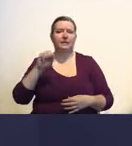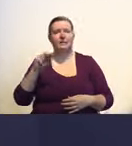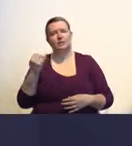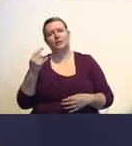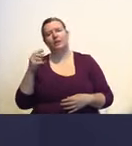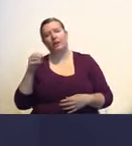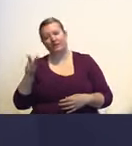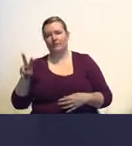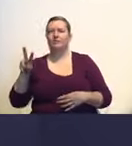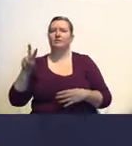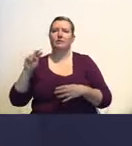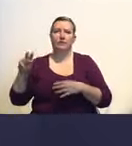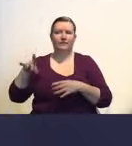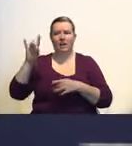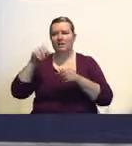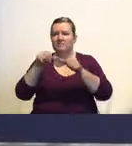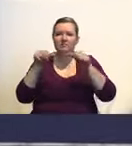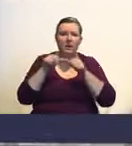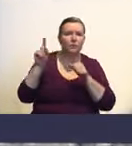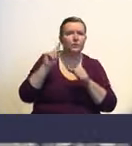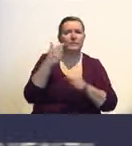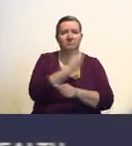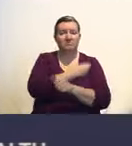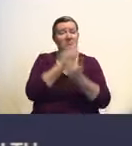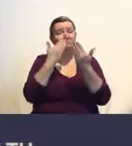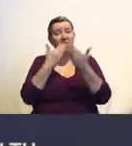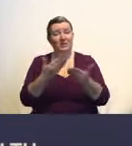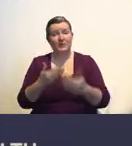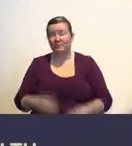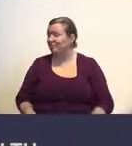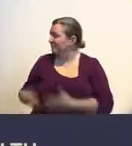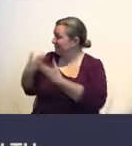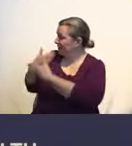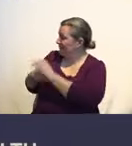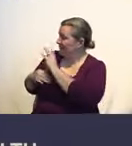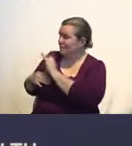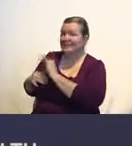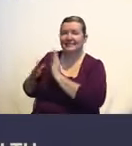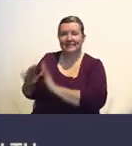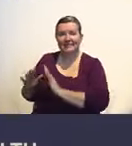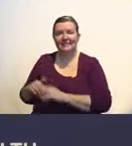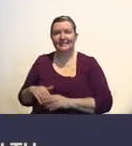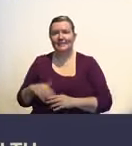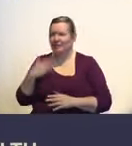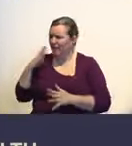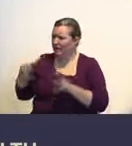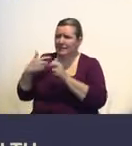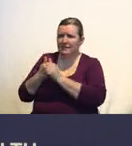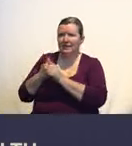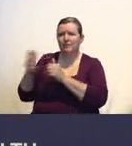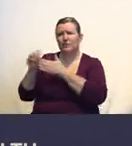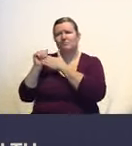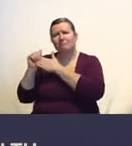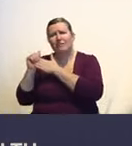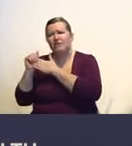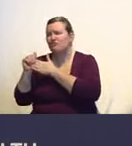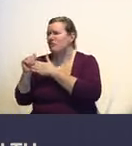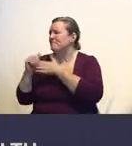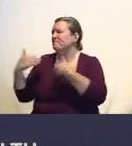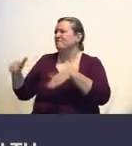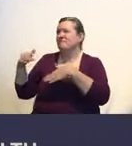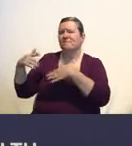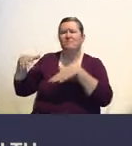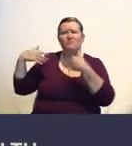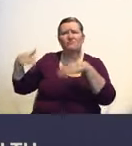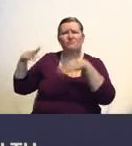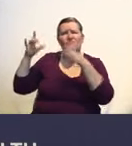covid19.nj.gov/boost New Jersey. Thank you. Judy, thank you as always for the update and for your leadership across the board, and thank